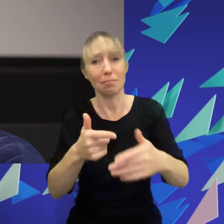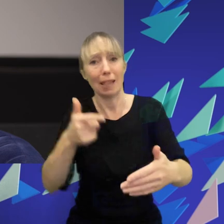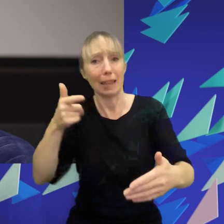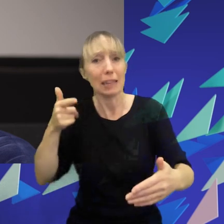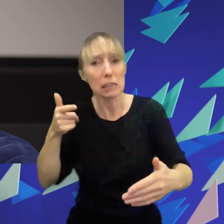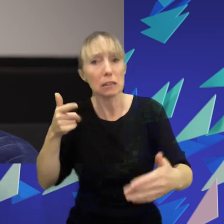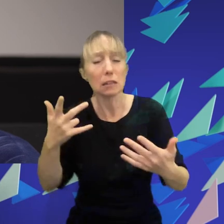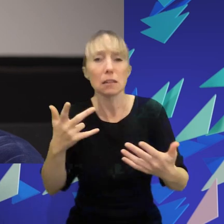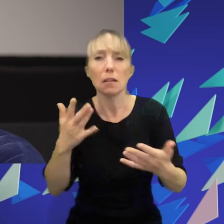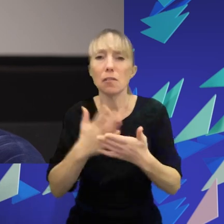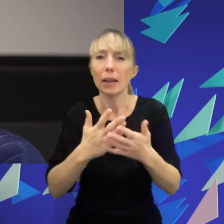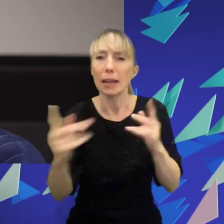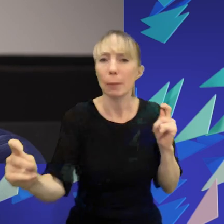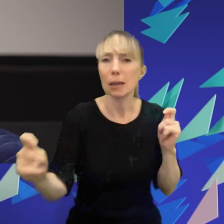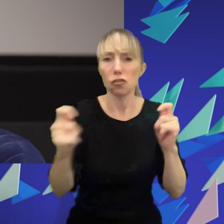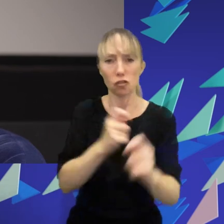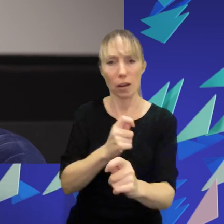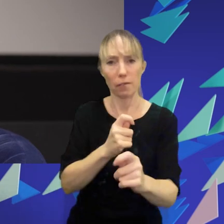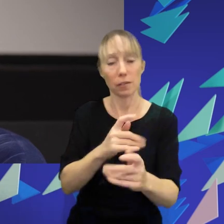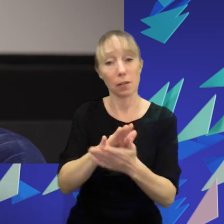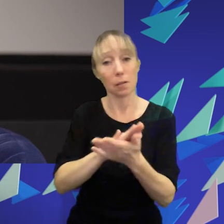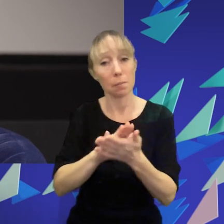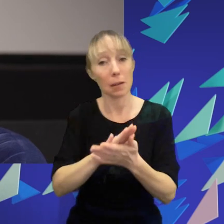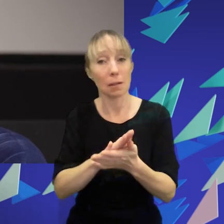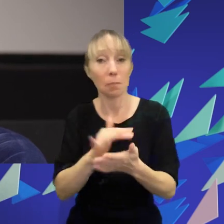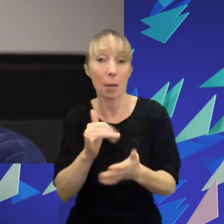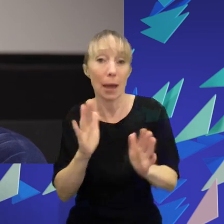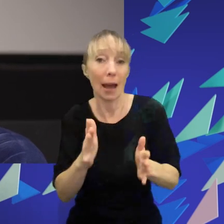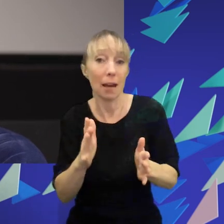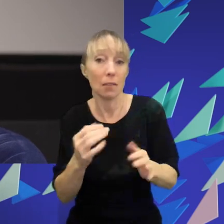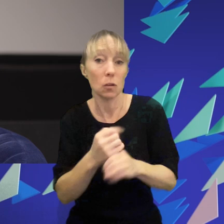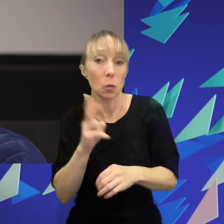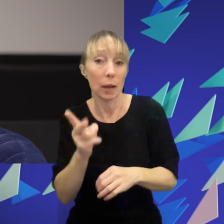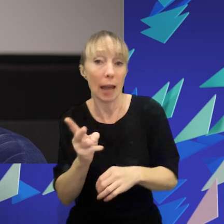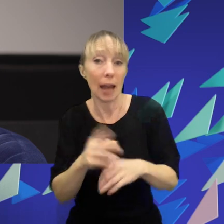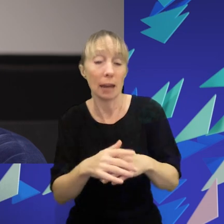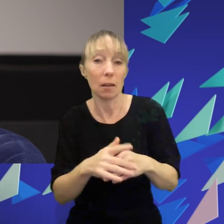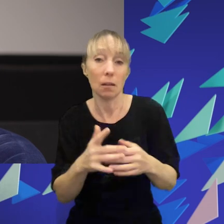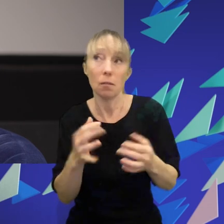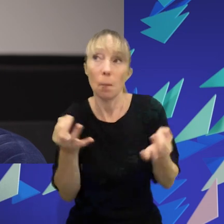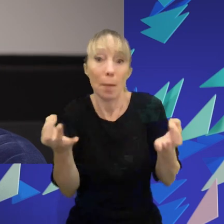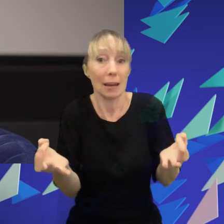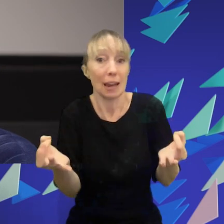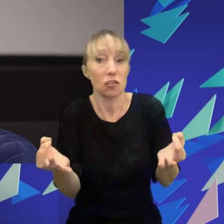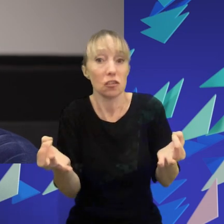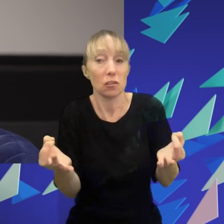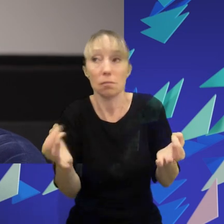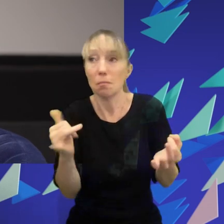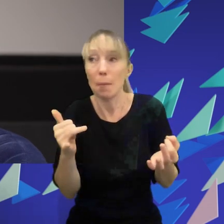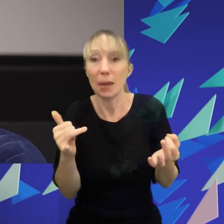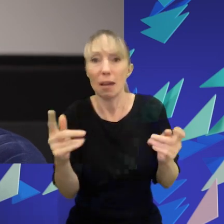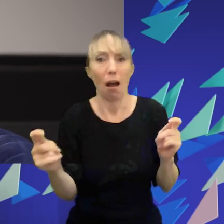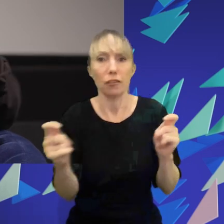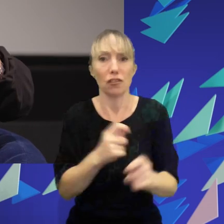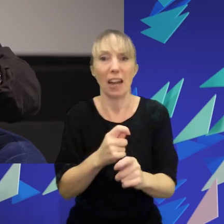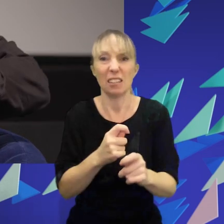way, for me, it was a shift that maybe has to do again with this meditation thing, that's only I got a little bit less intense, and I